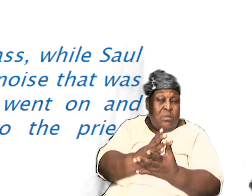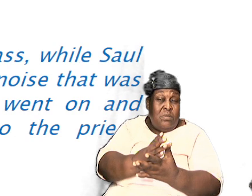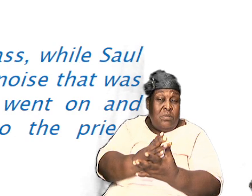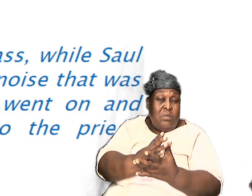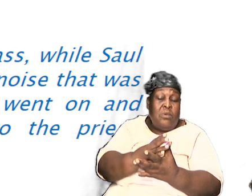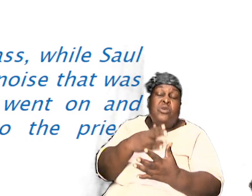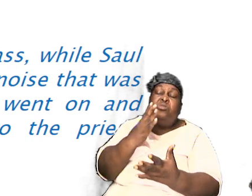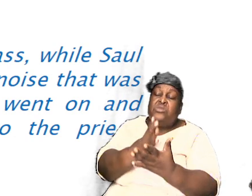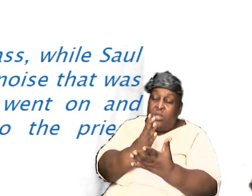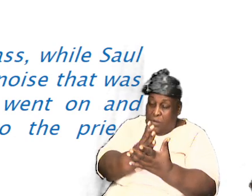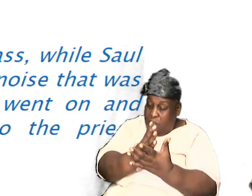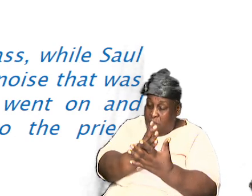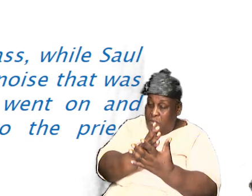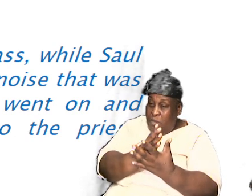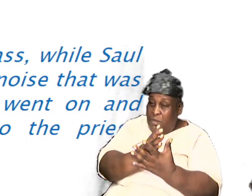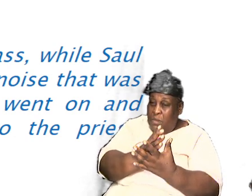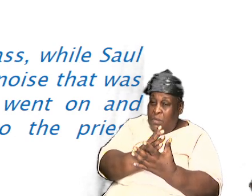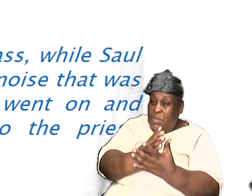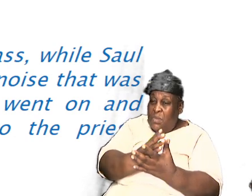Withdraw thy hand.